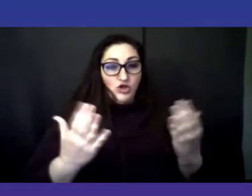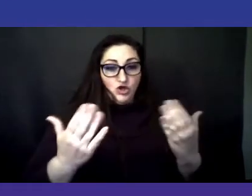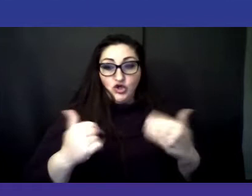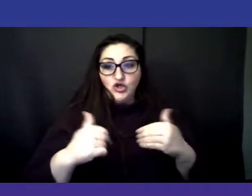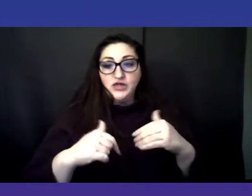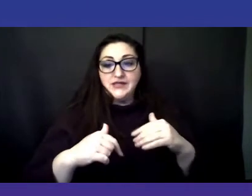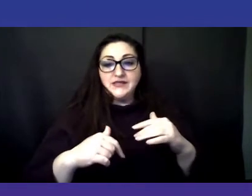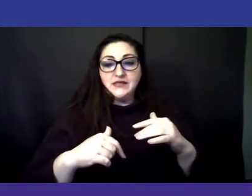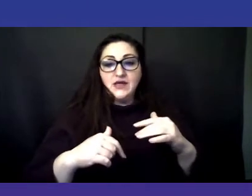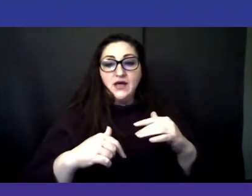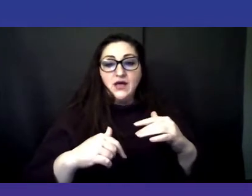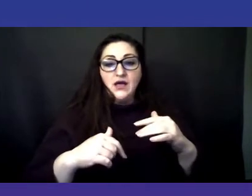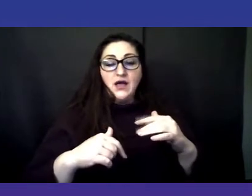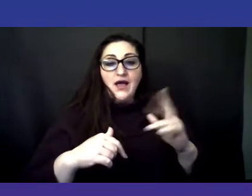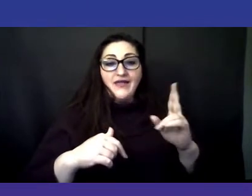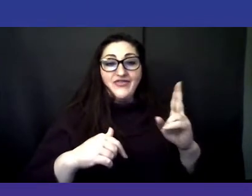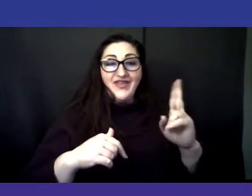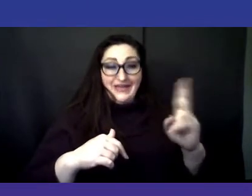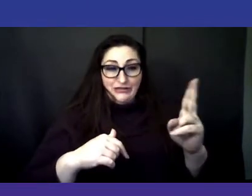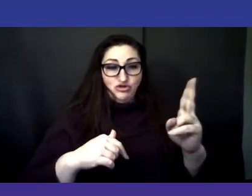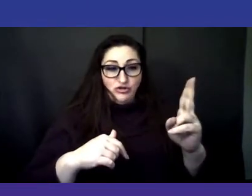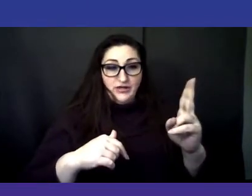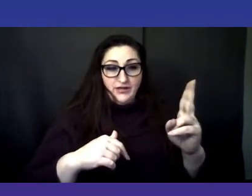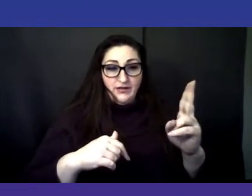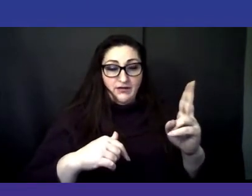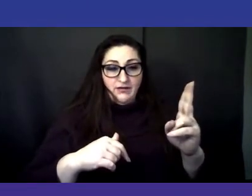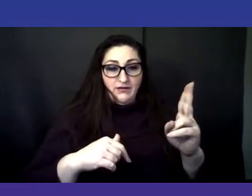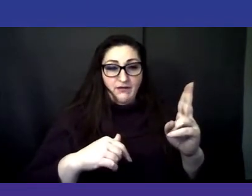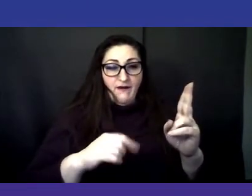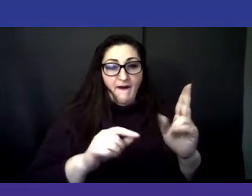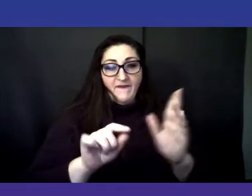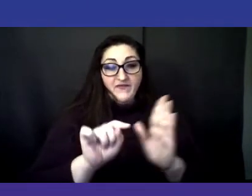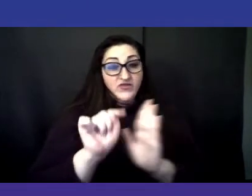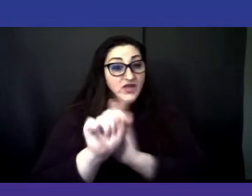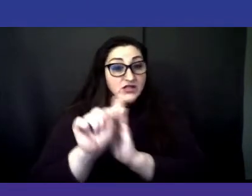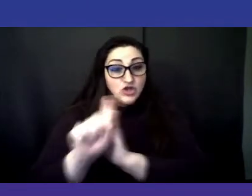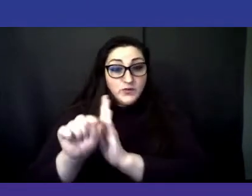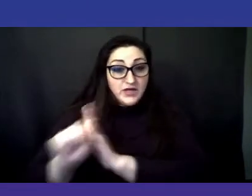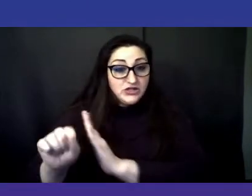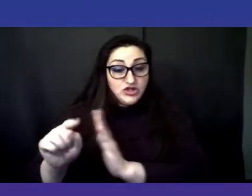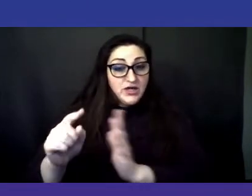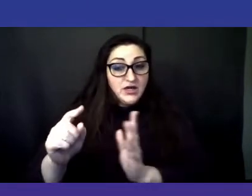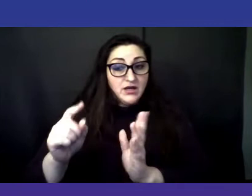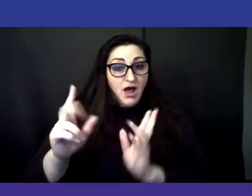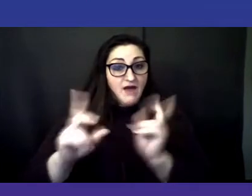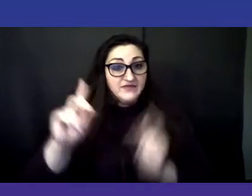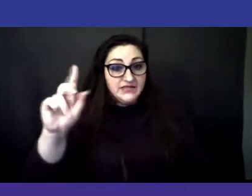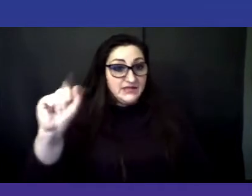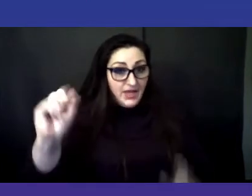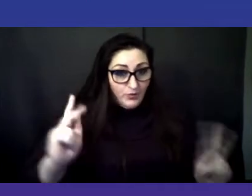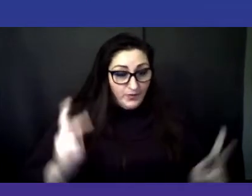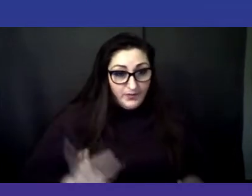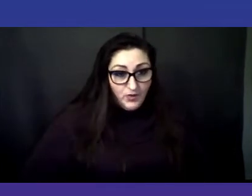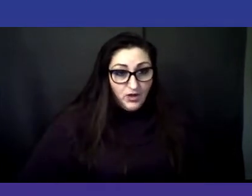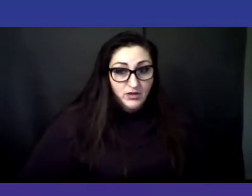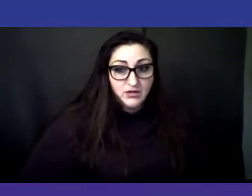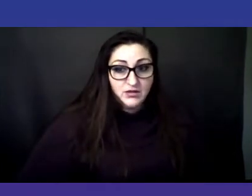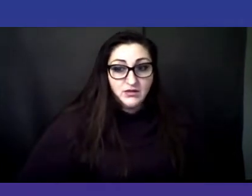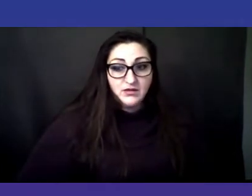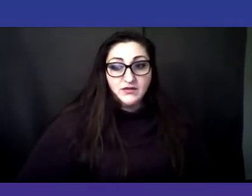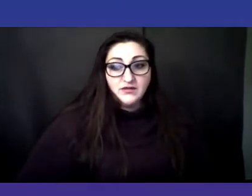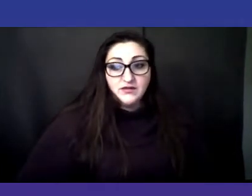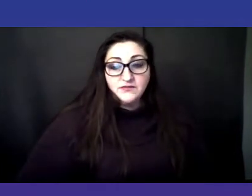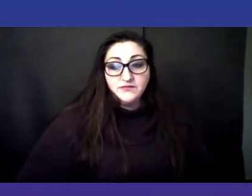the extermination of disabled people. That is something that started